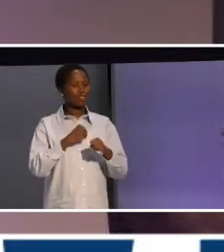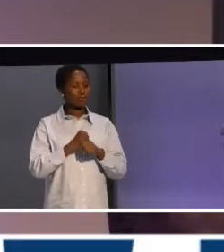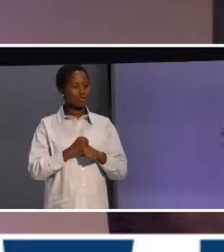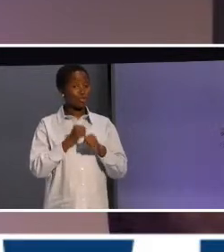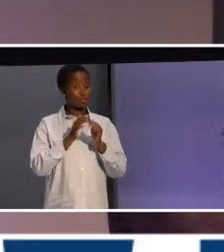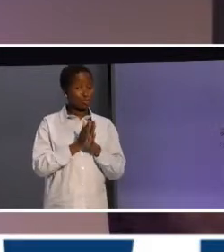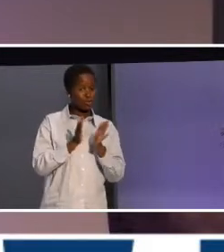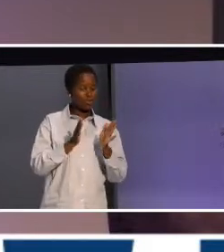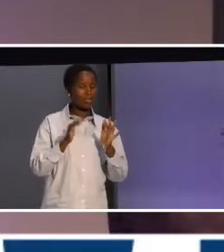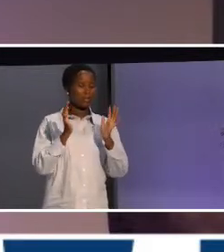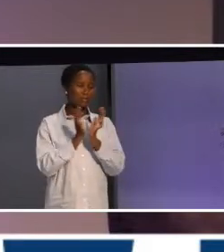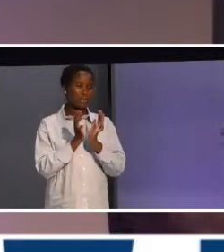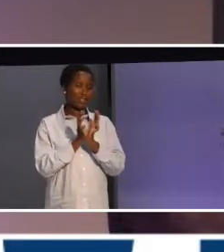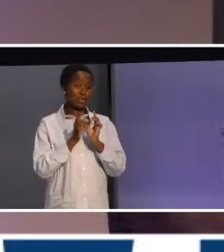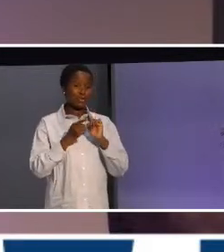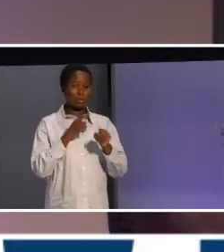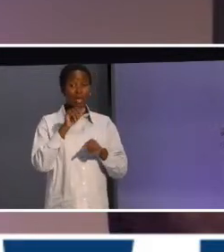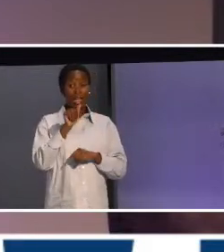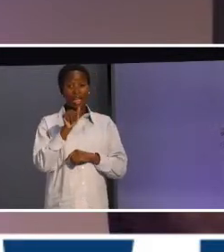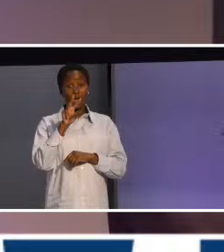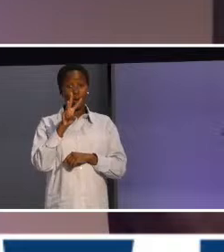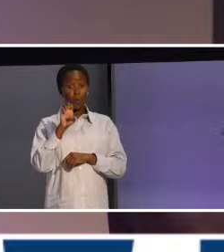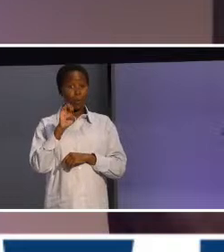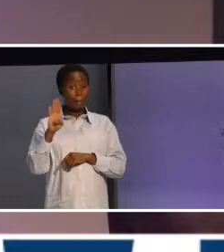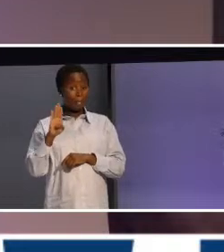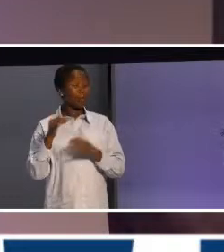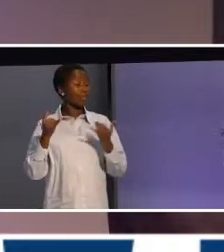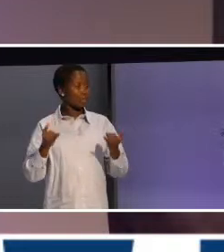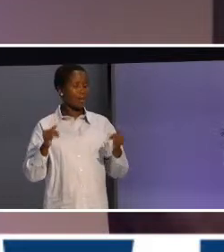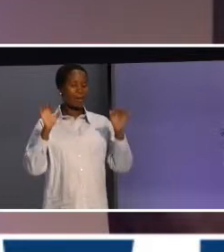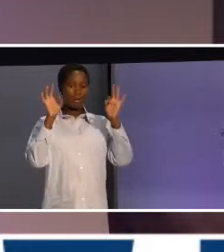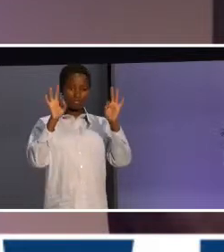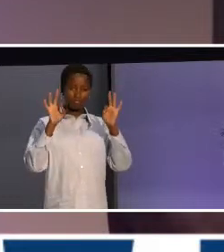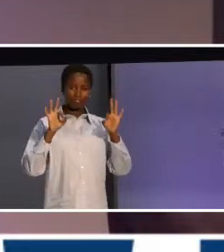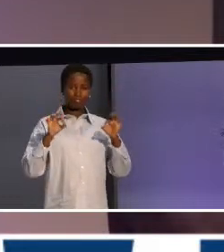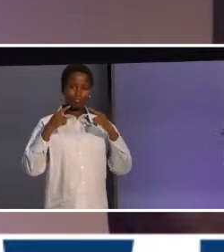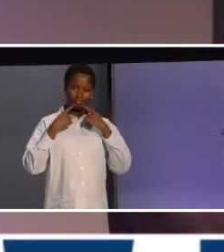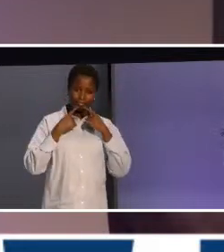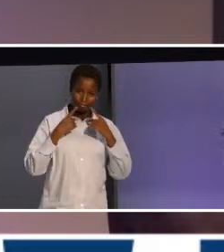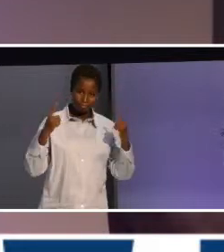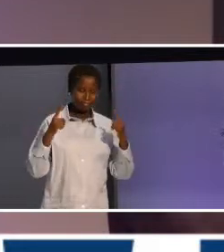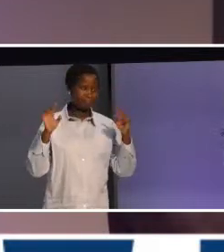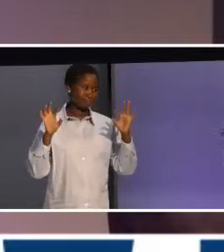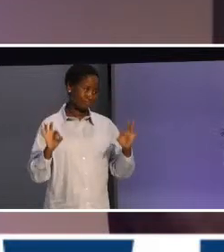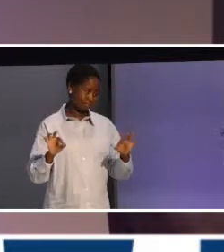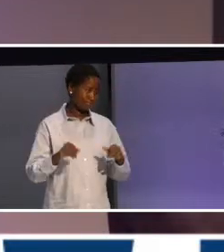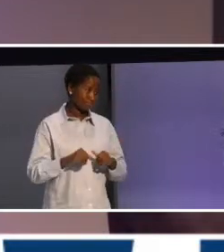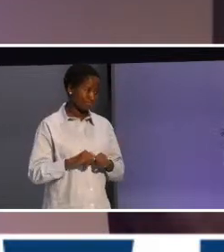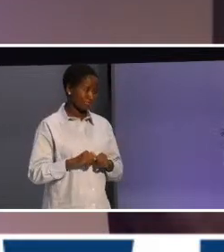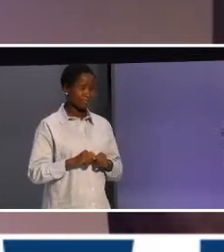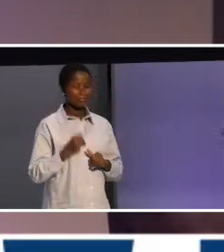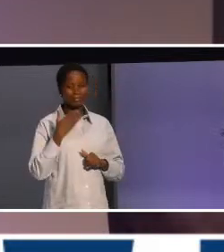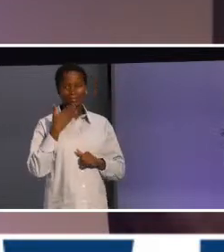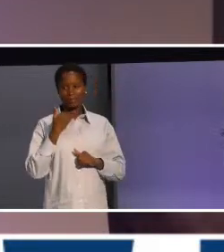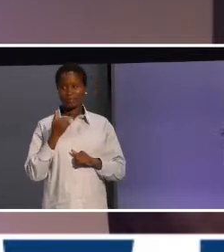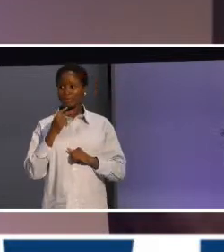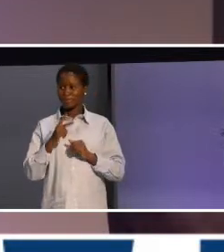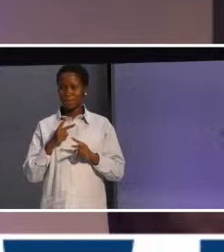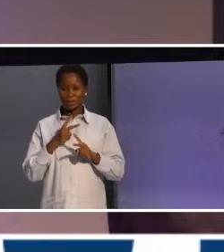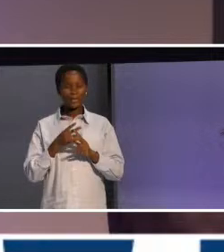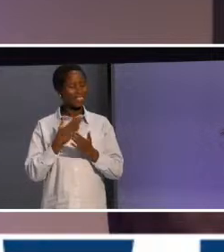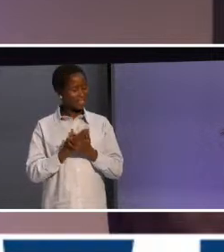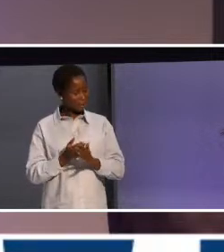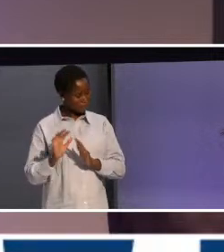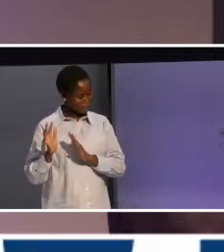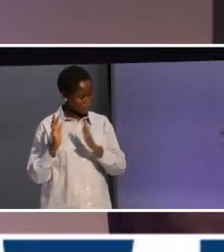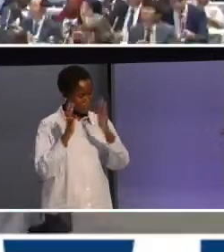the AWeb has been officially declared. Could you please affirm that with another round of